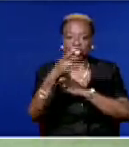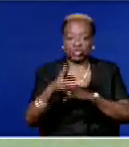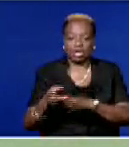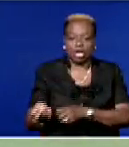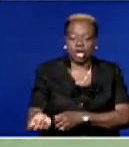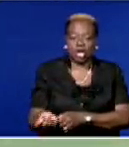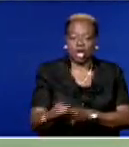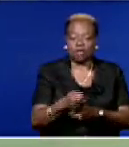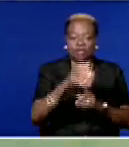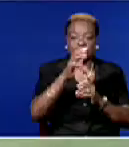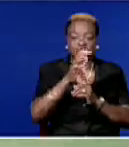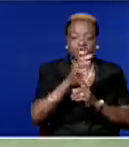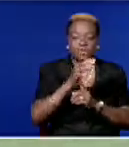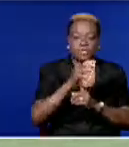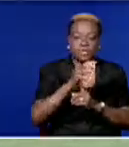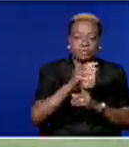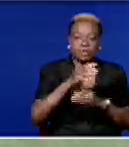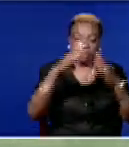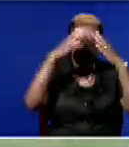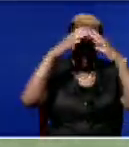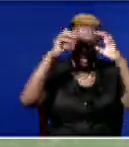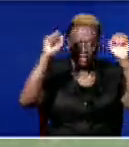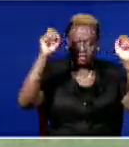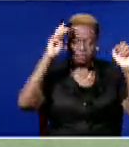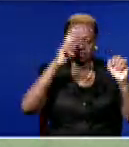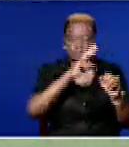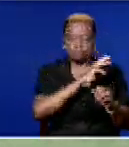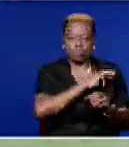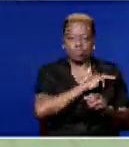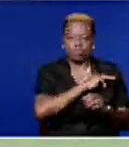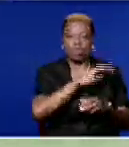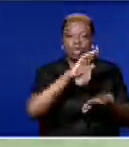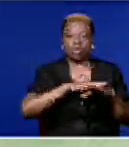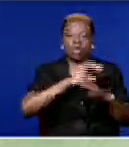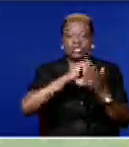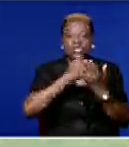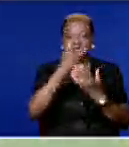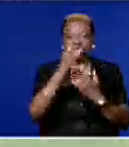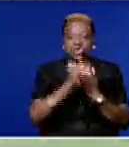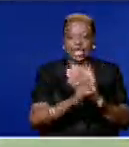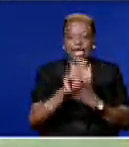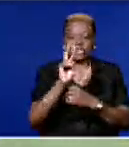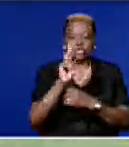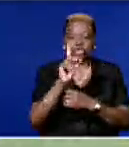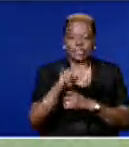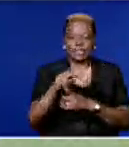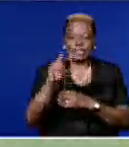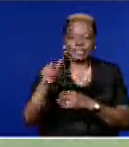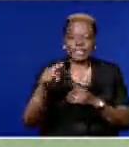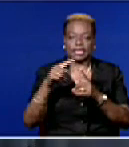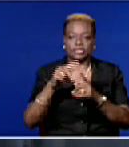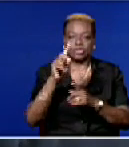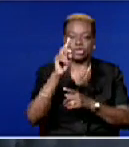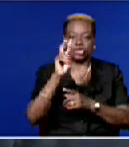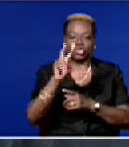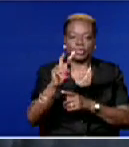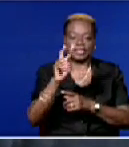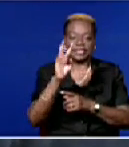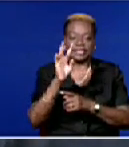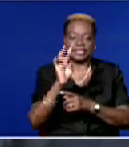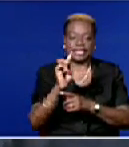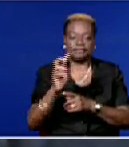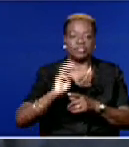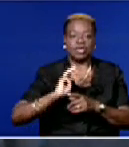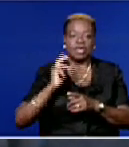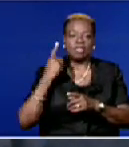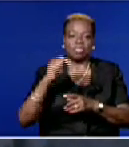The Bahamas Golf Federation president tells us more. Well, on July 22nd through 27th,